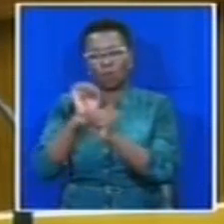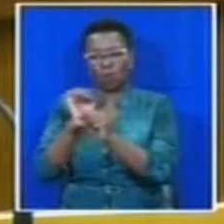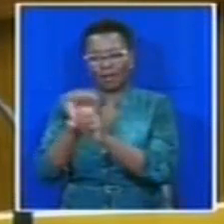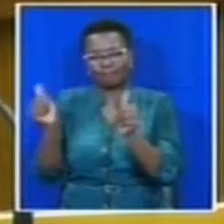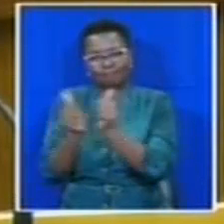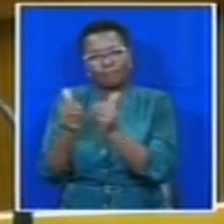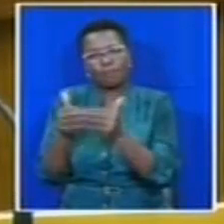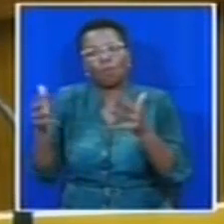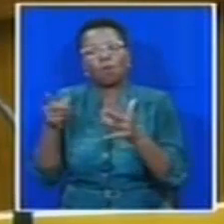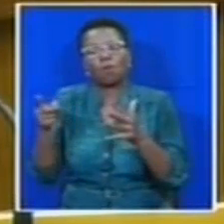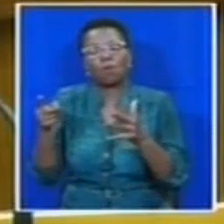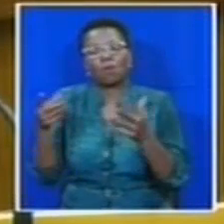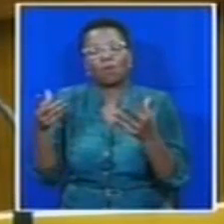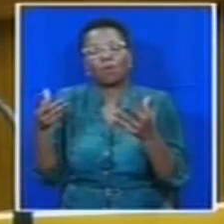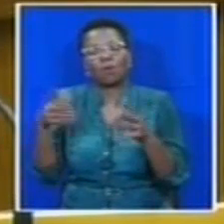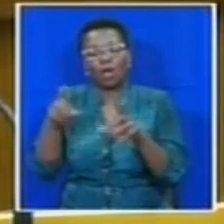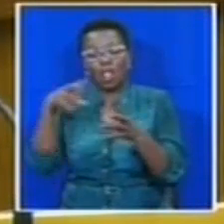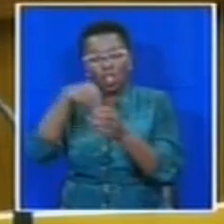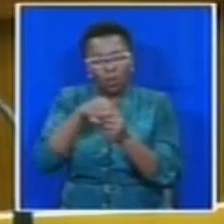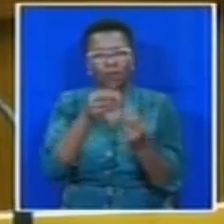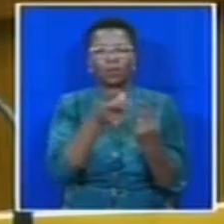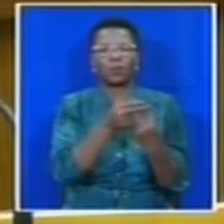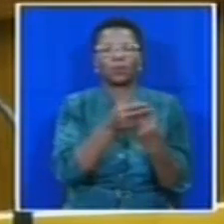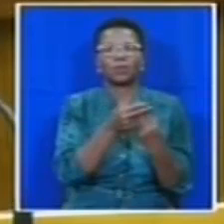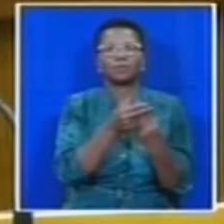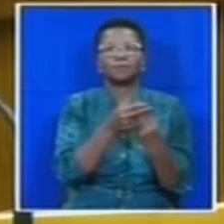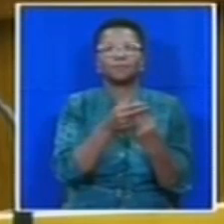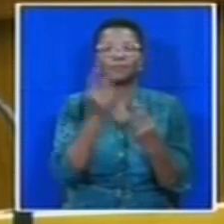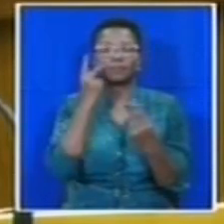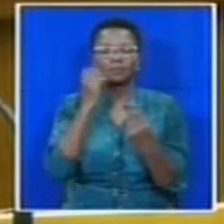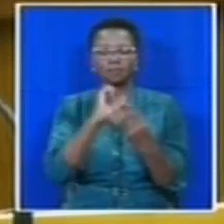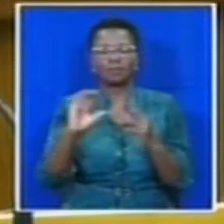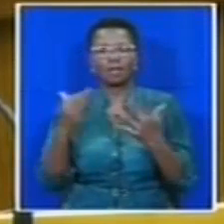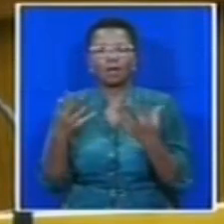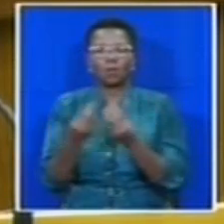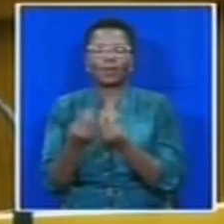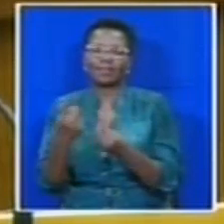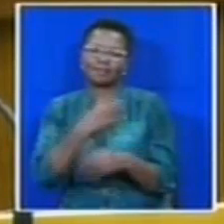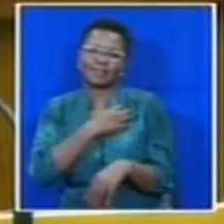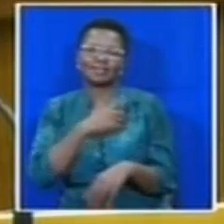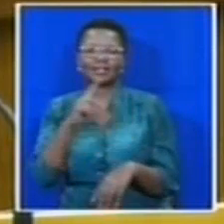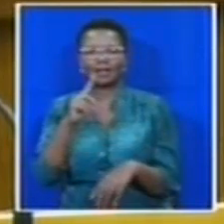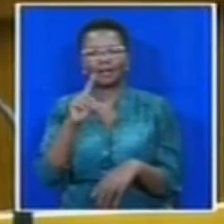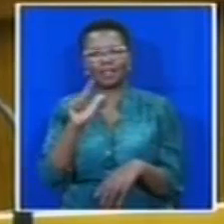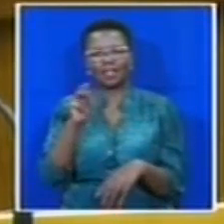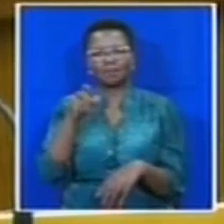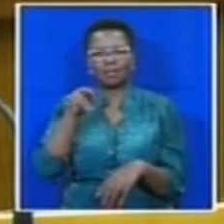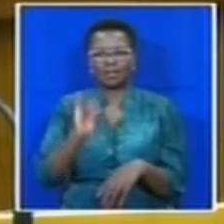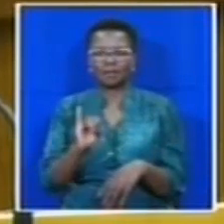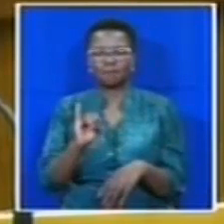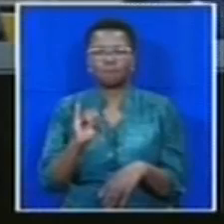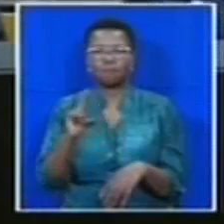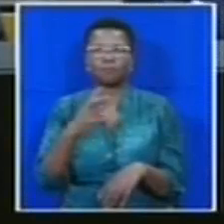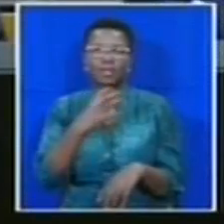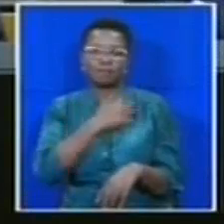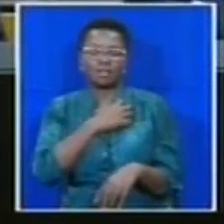labor, alongside improvements in the retirement funding industry and with Minister Dlamini's help, Minister Zwane's regulatory